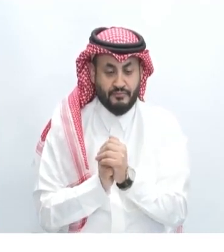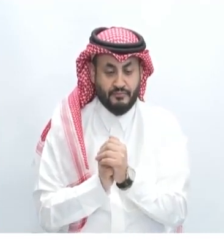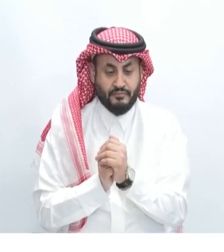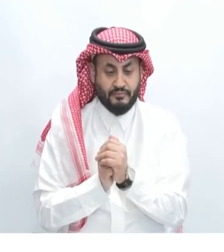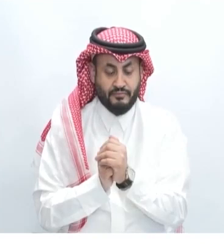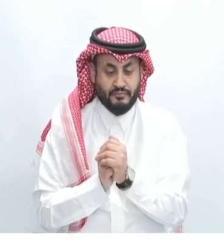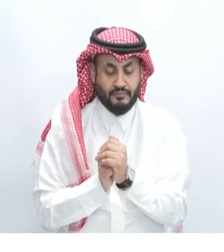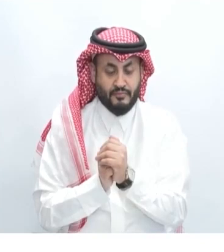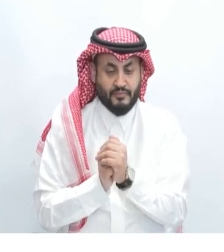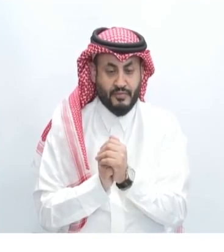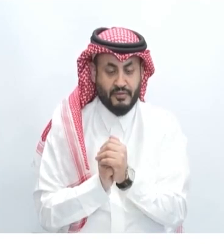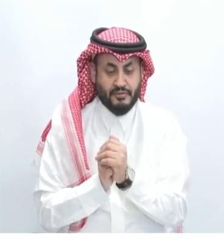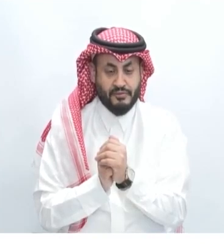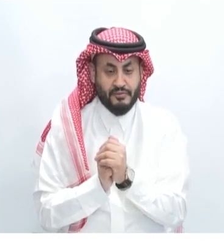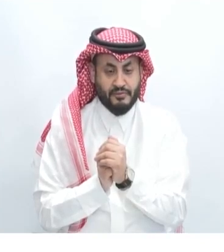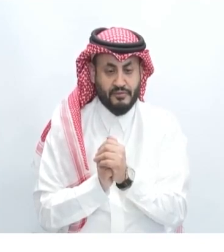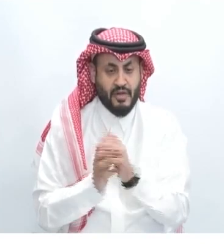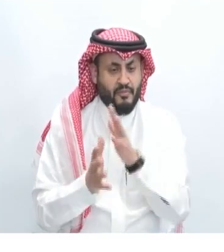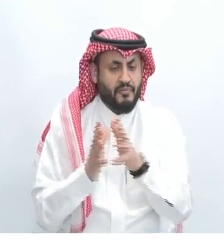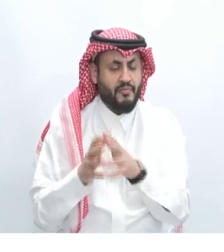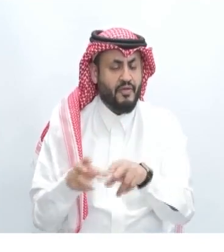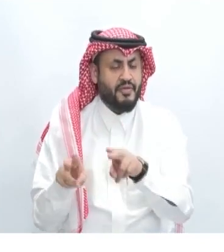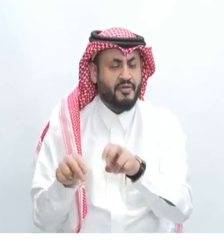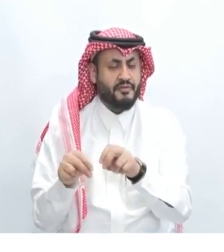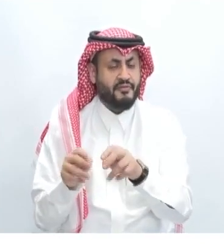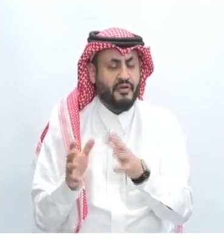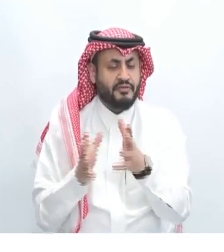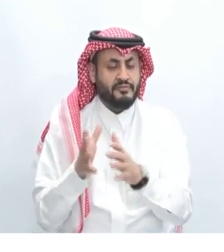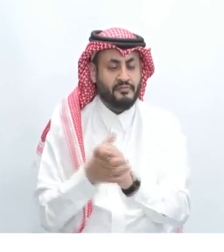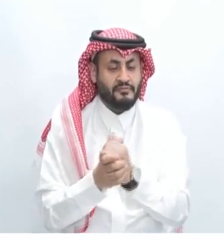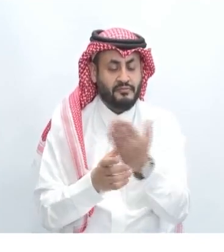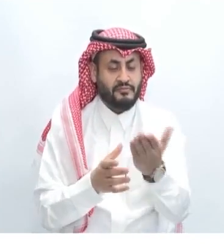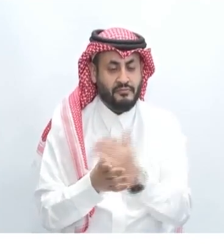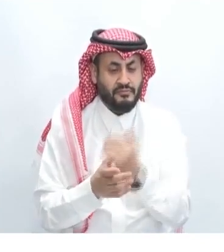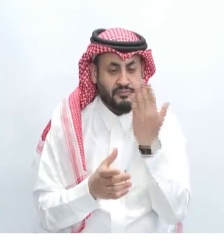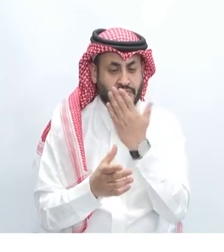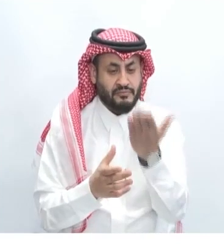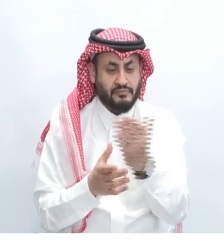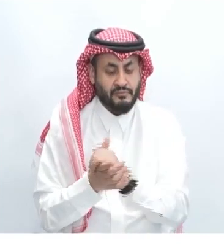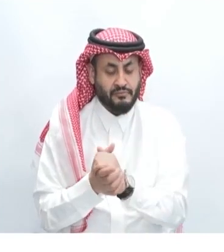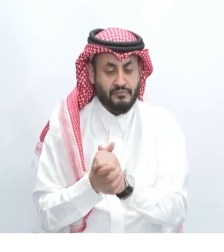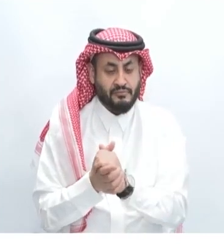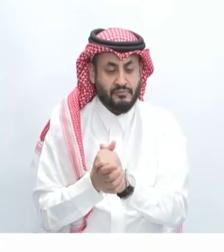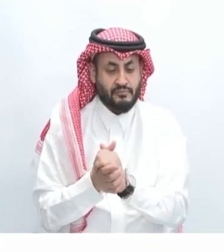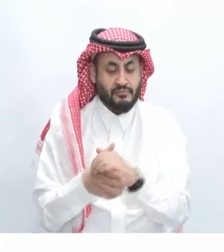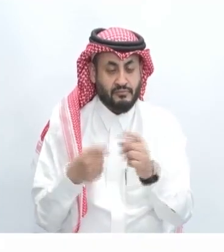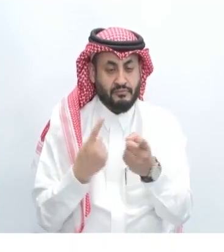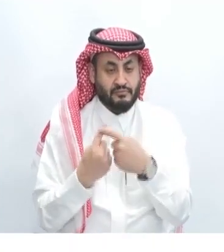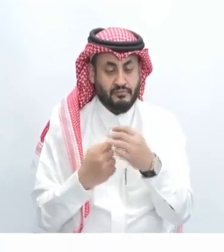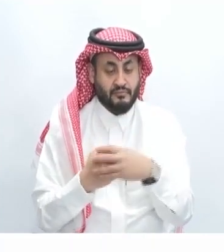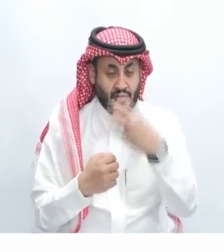the animals and their descriptions. So I'm going to read the animal with their descriptions. Number